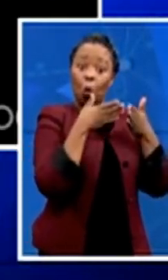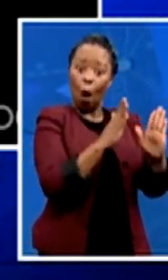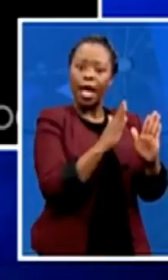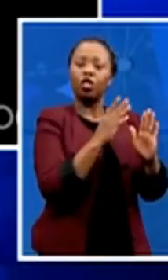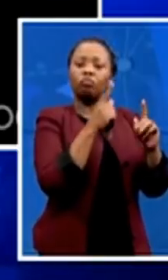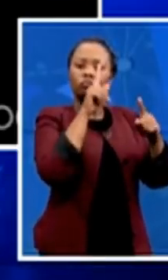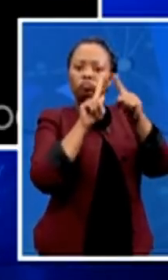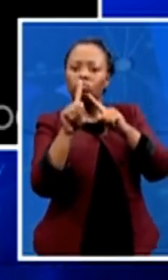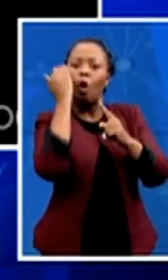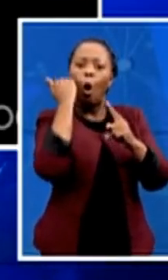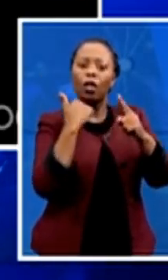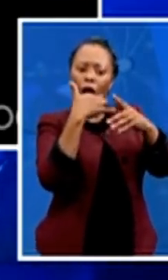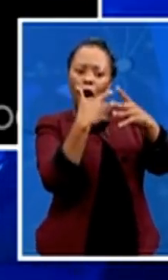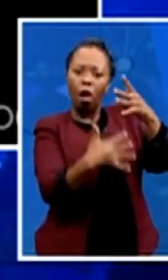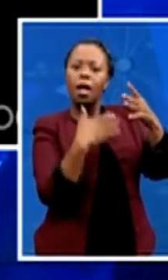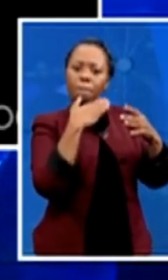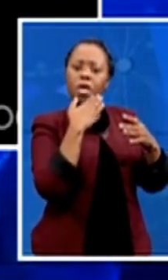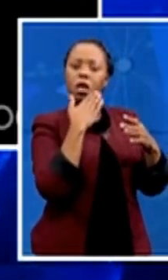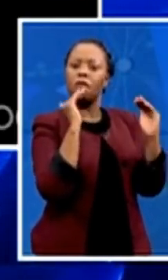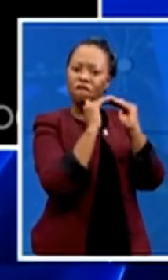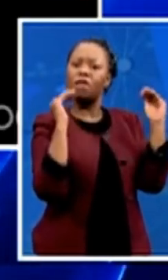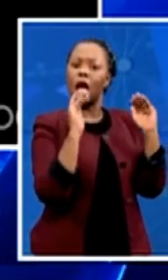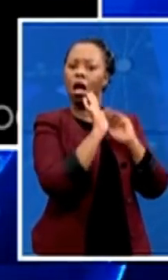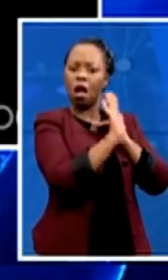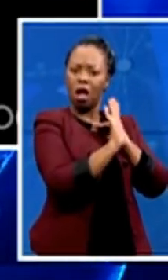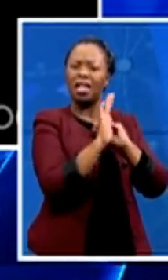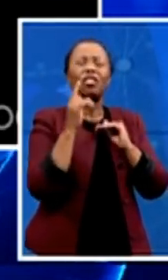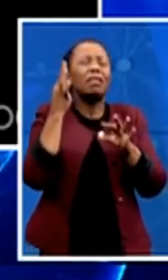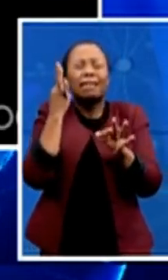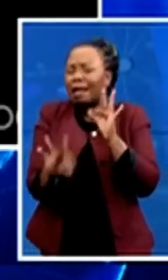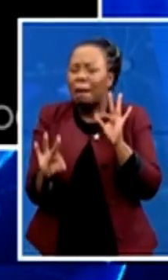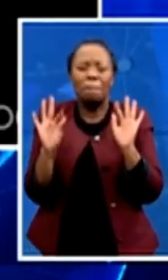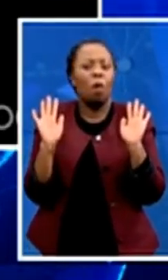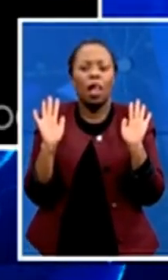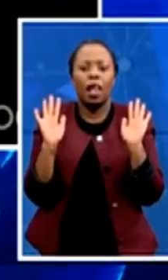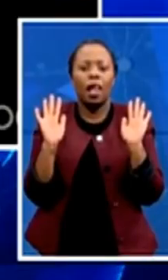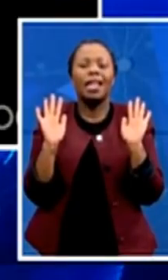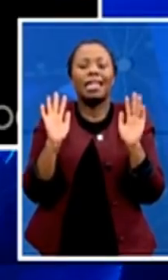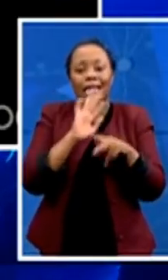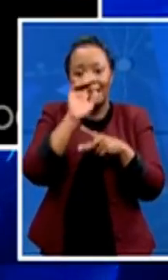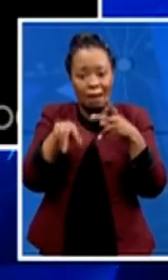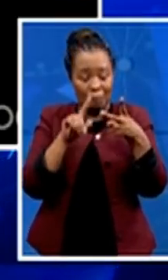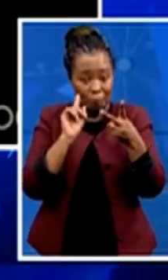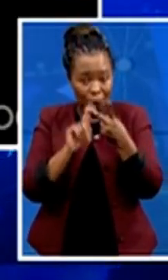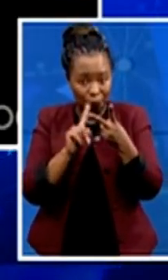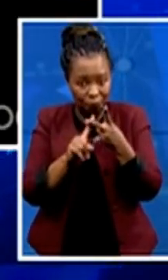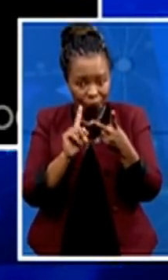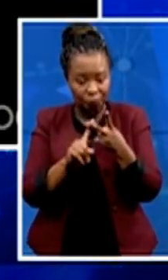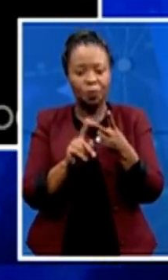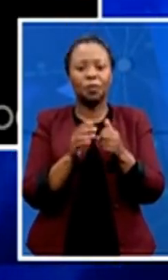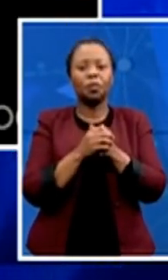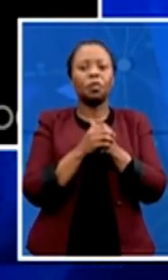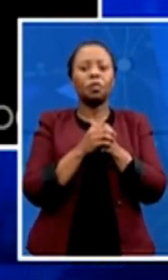right. It is that simple. And secondly, the issue is this, and that is